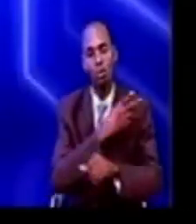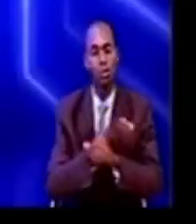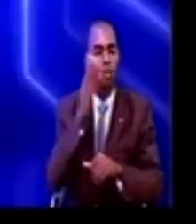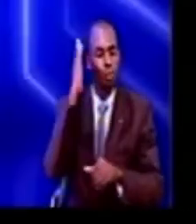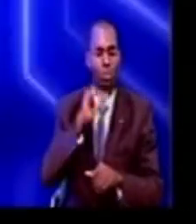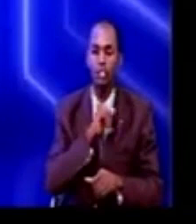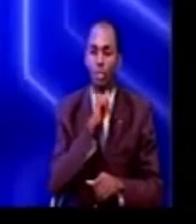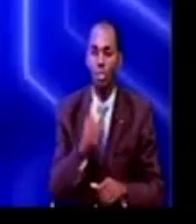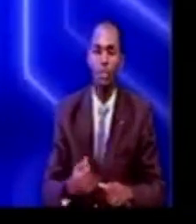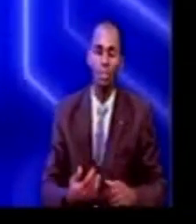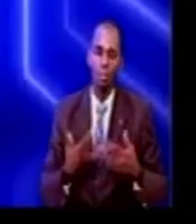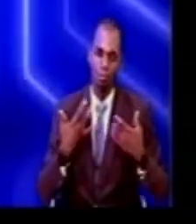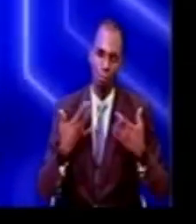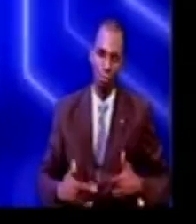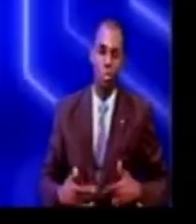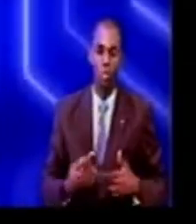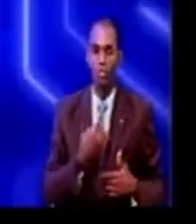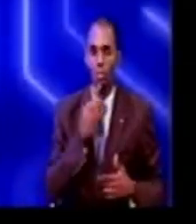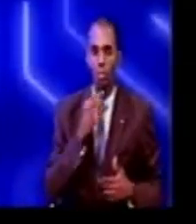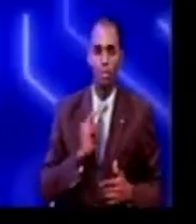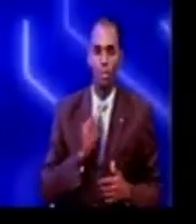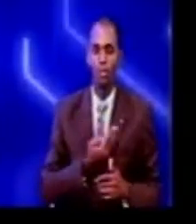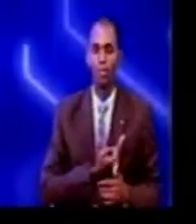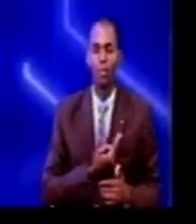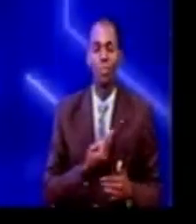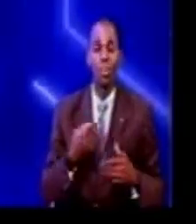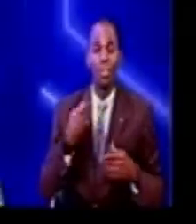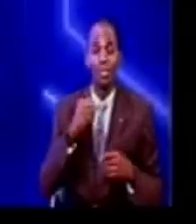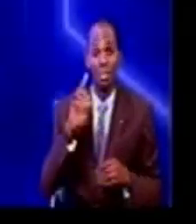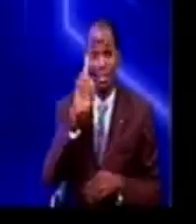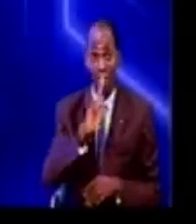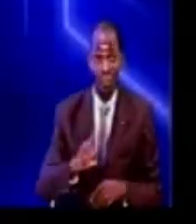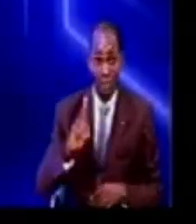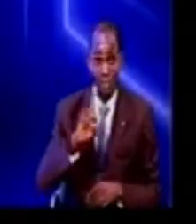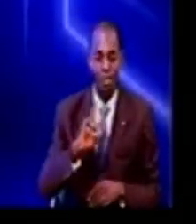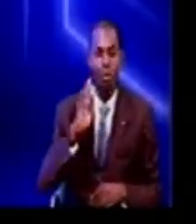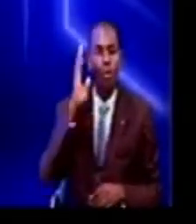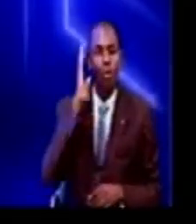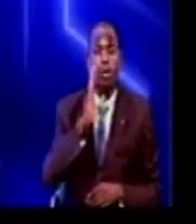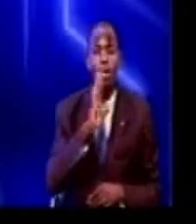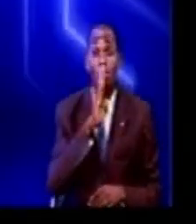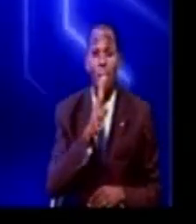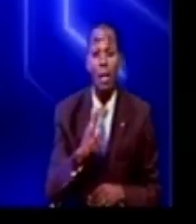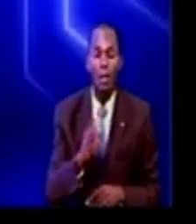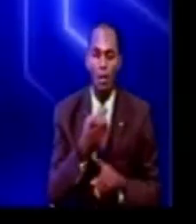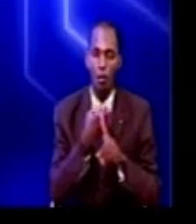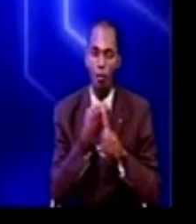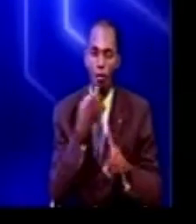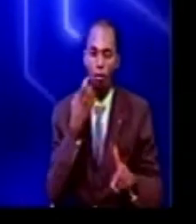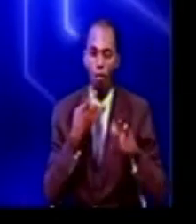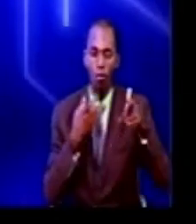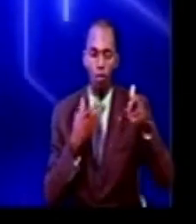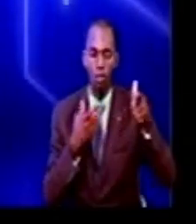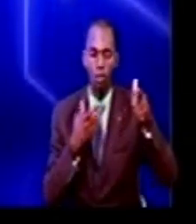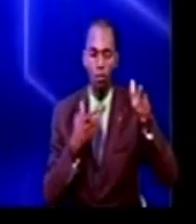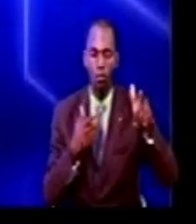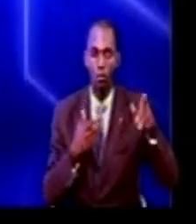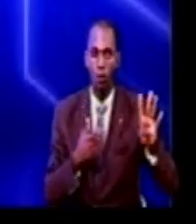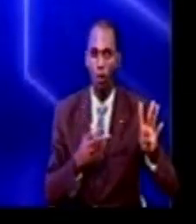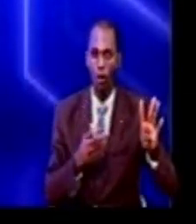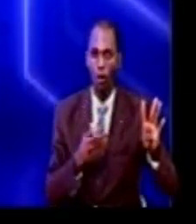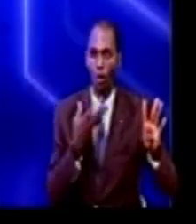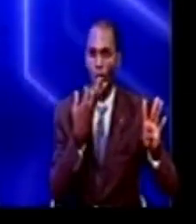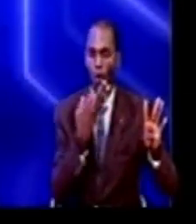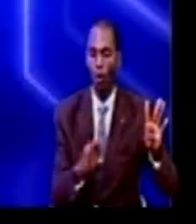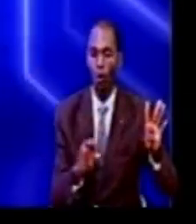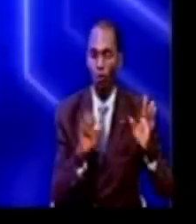and the Lord God Almighty will never disappoint us. Thank you very much. God bless you. The dates are going to